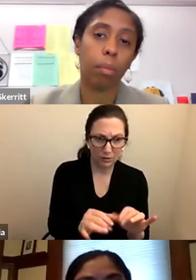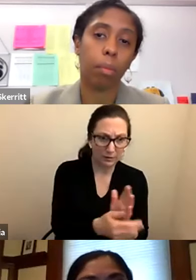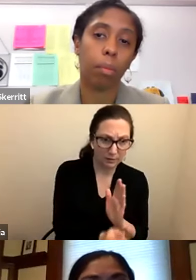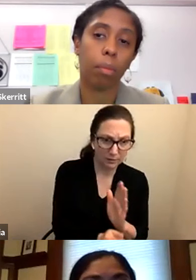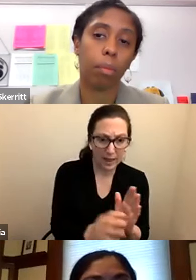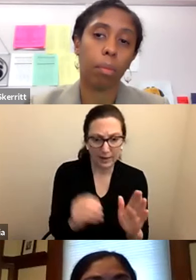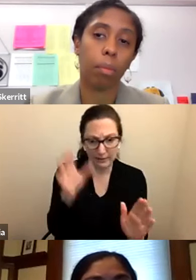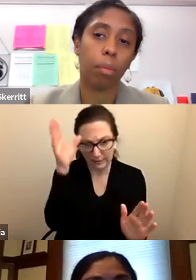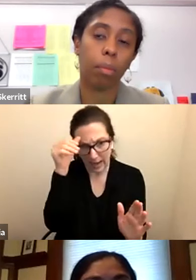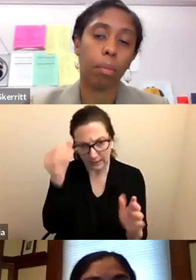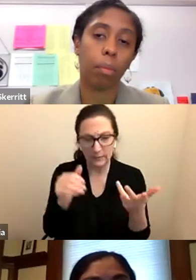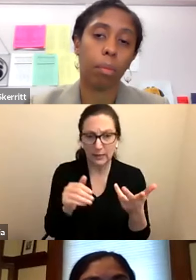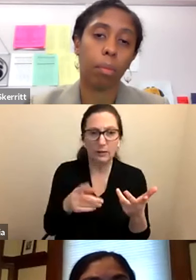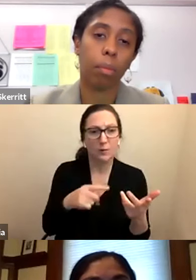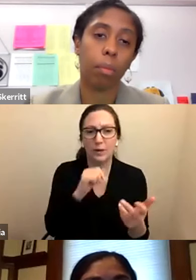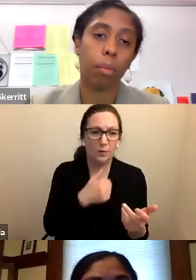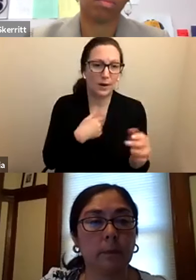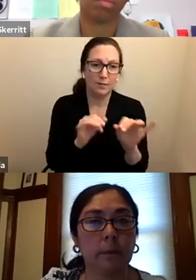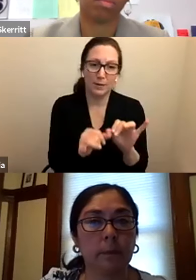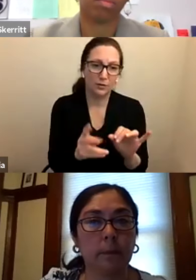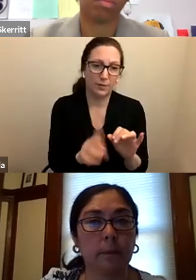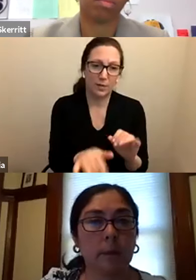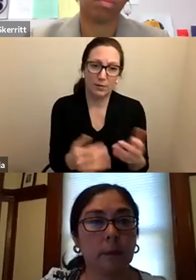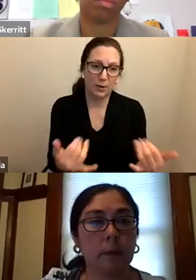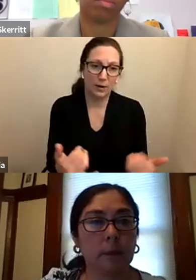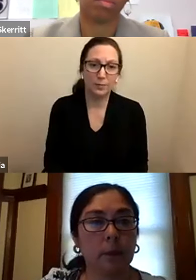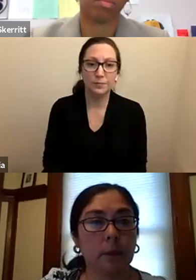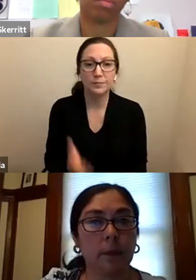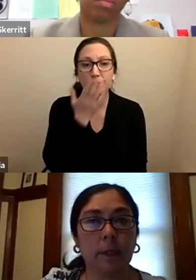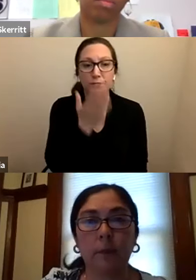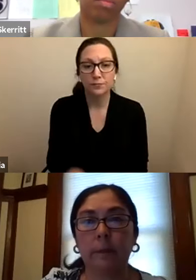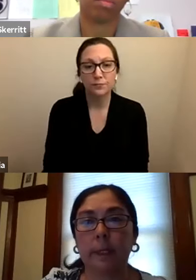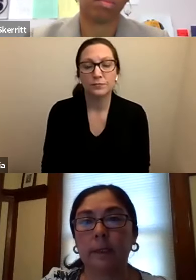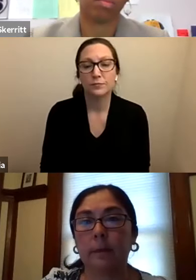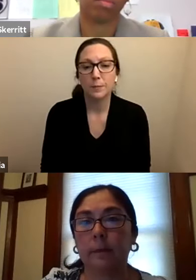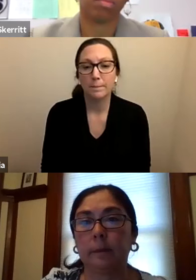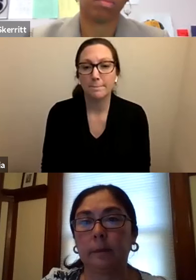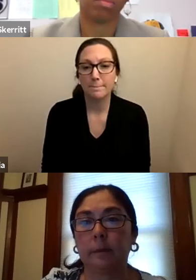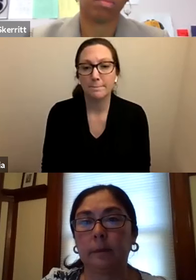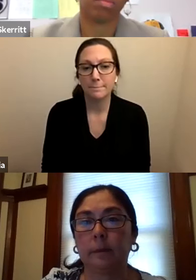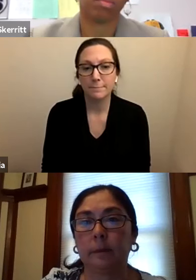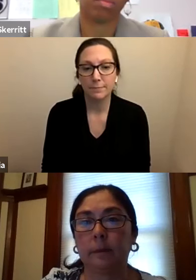tenacity, which we don't really have measures for right now. Thank you. Thank you very much.